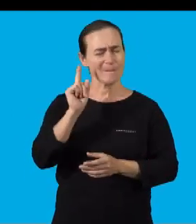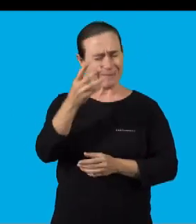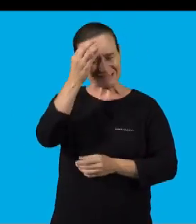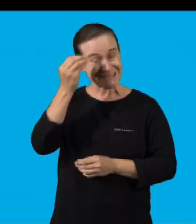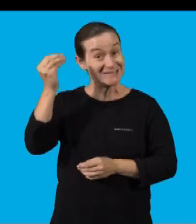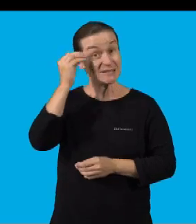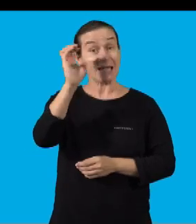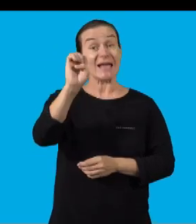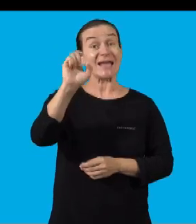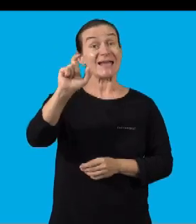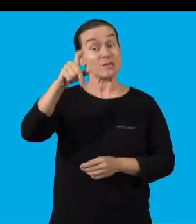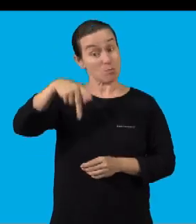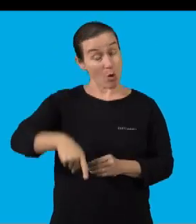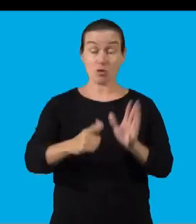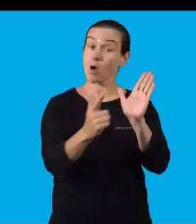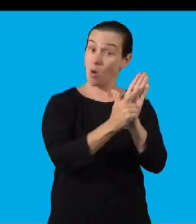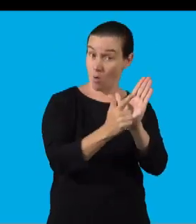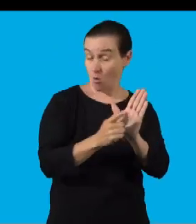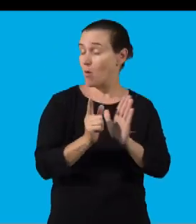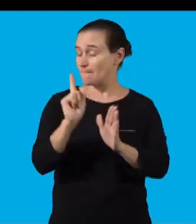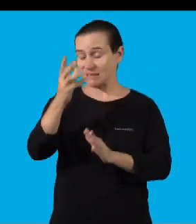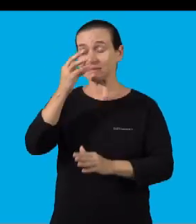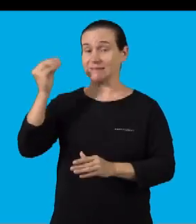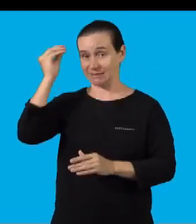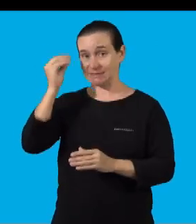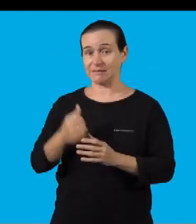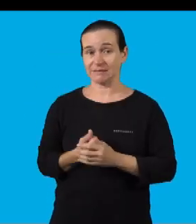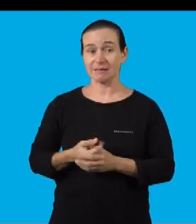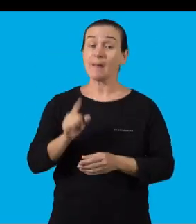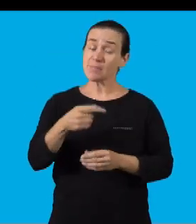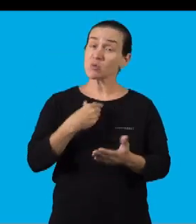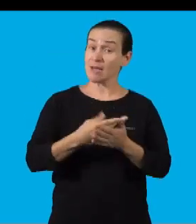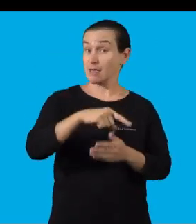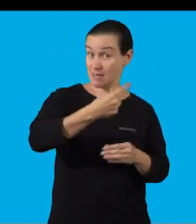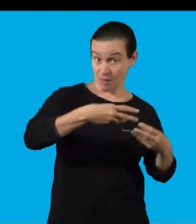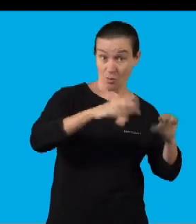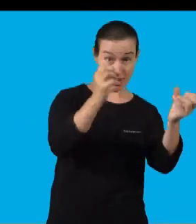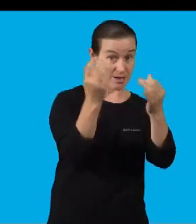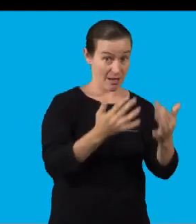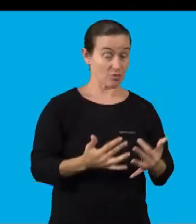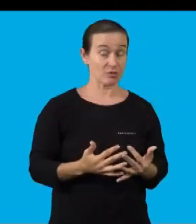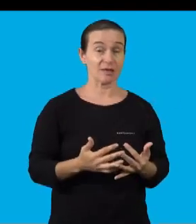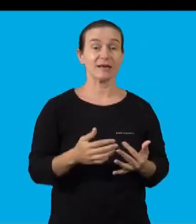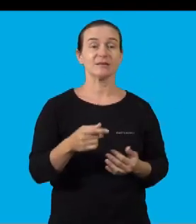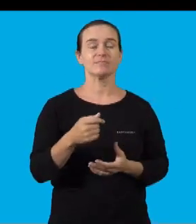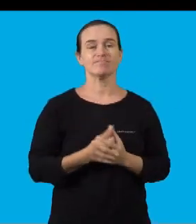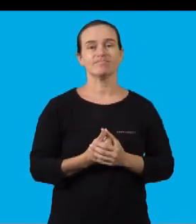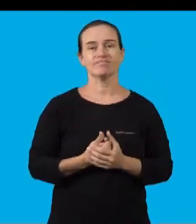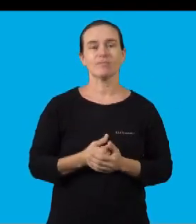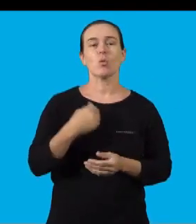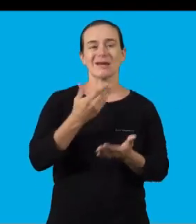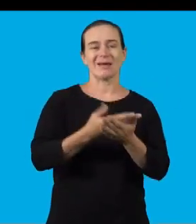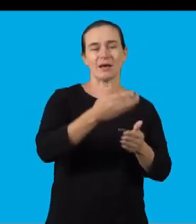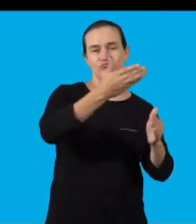those exponential laws, especially when you are working with geometric. But of course, there was another way of calculating it, and that is to root